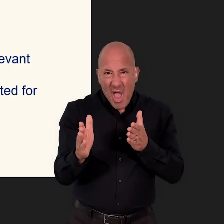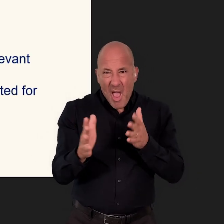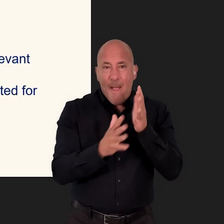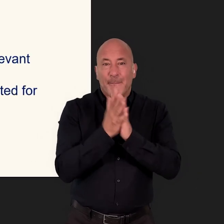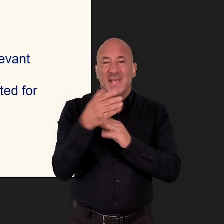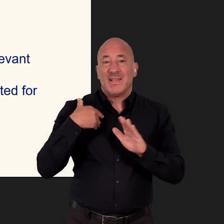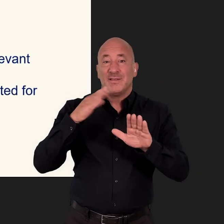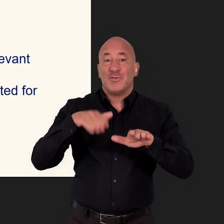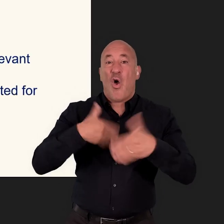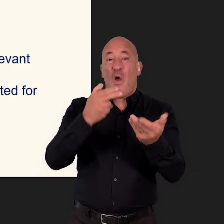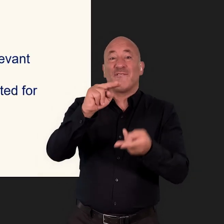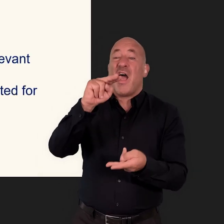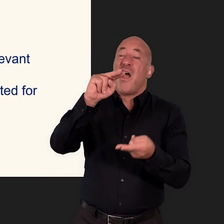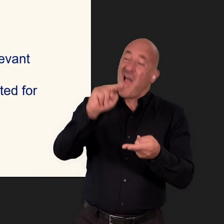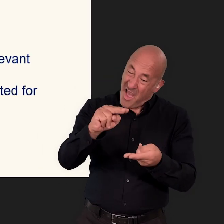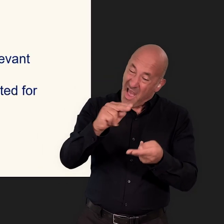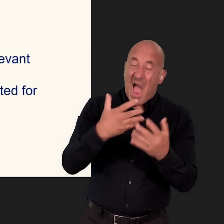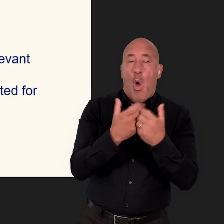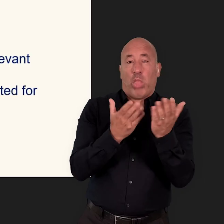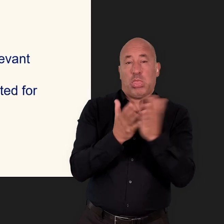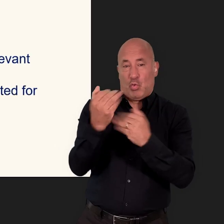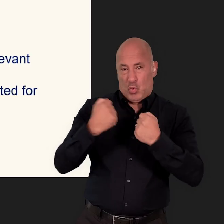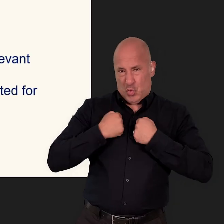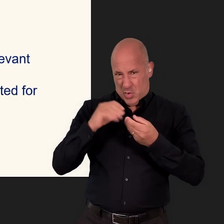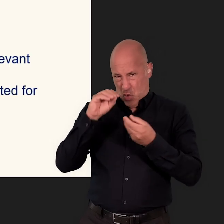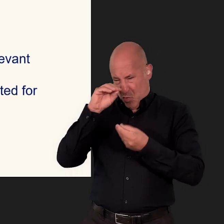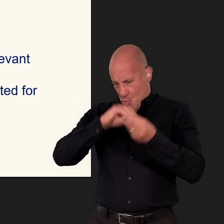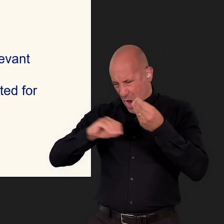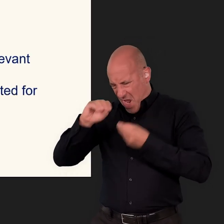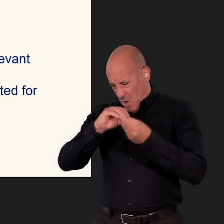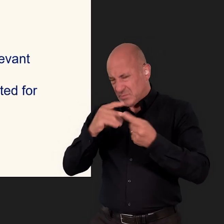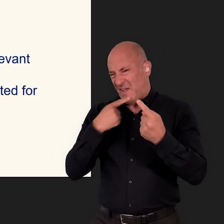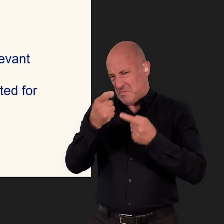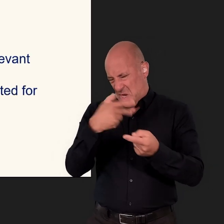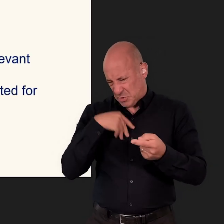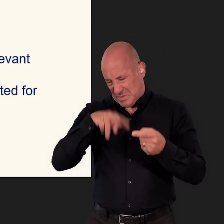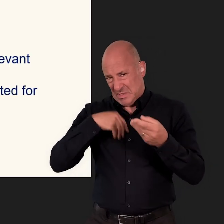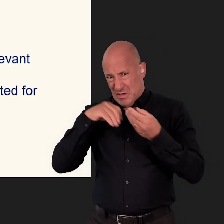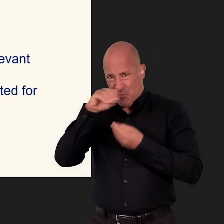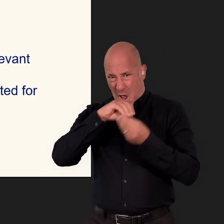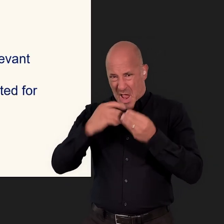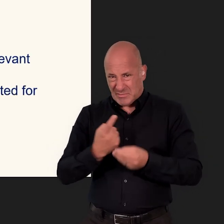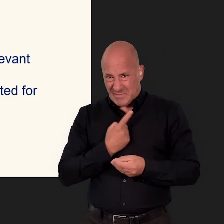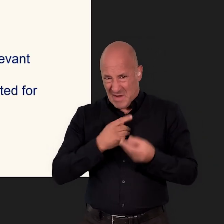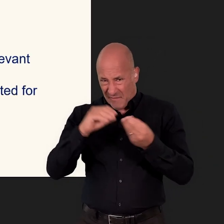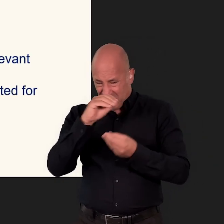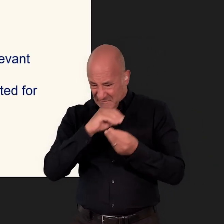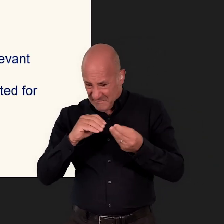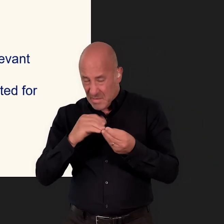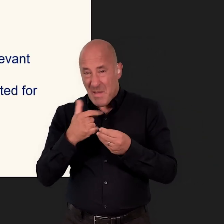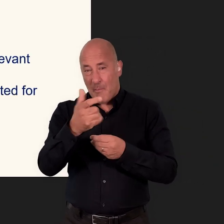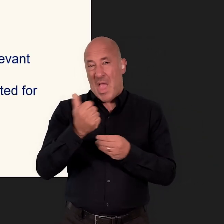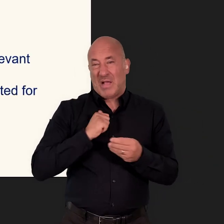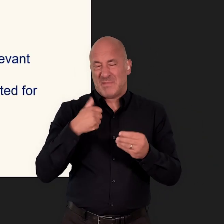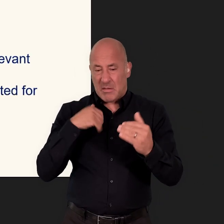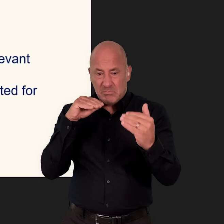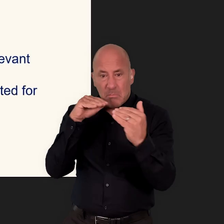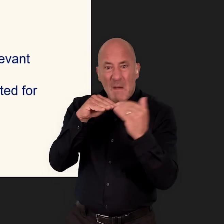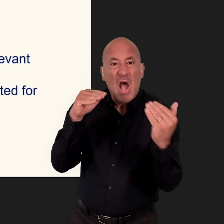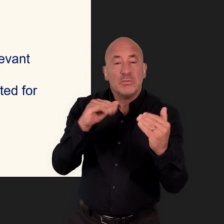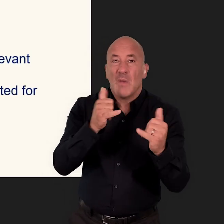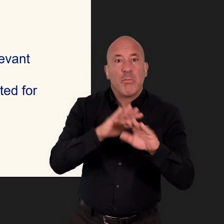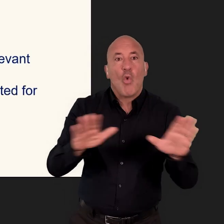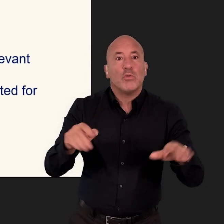you are offered a reduced award, we will have to make the calculations based on the information given, and you may find that it does not match what you